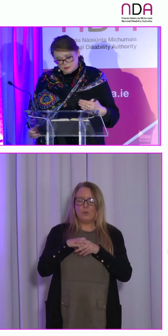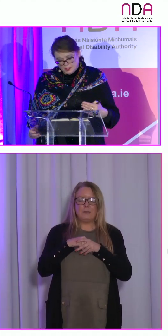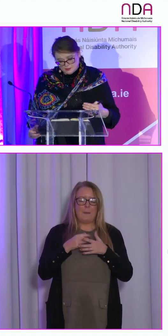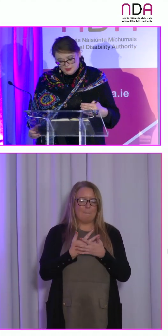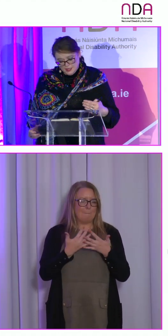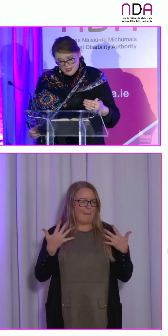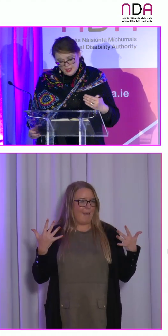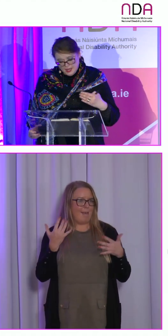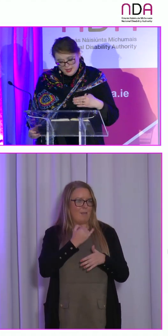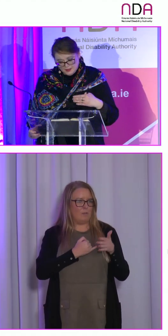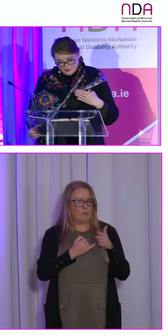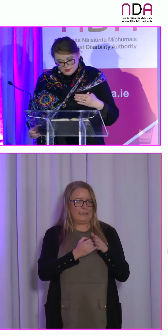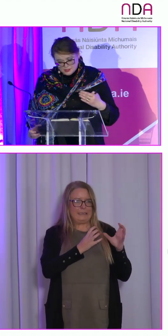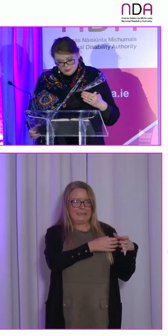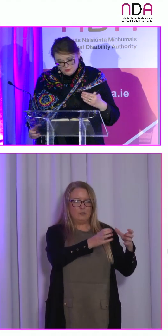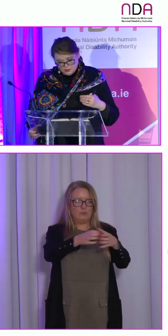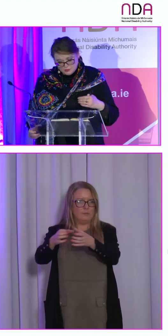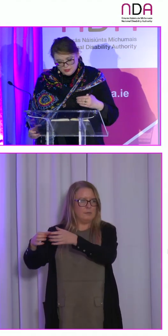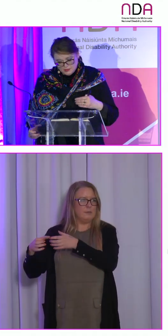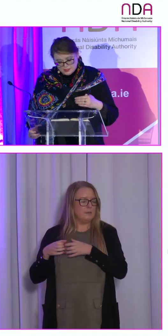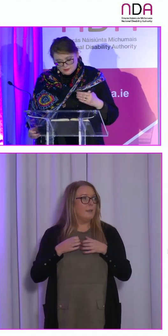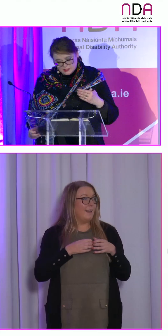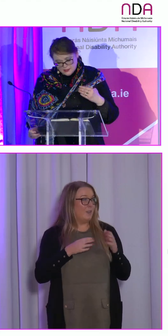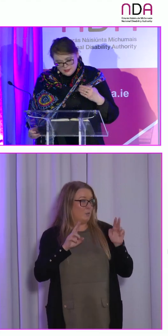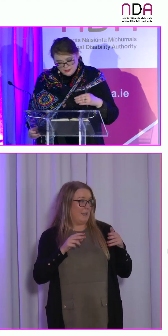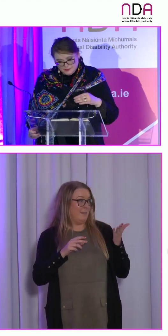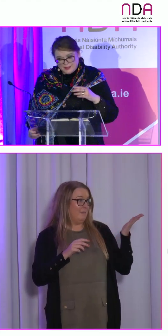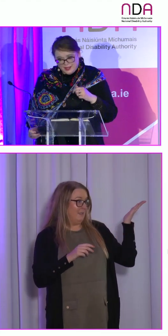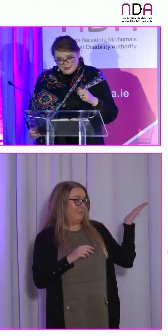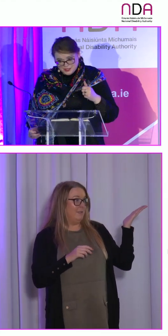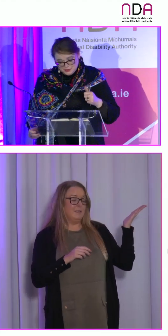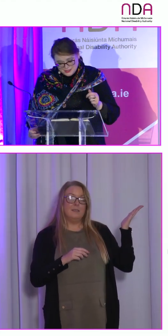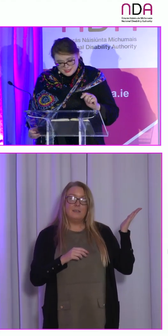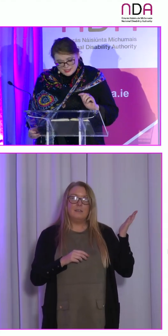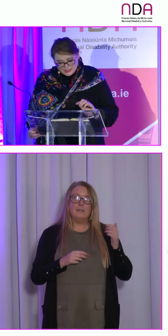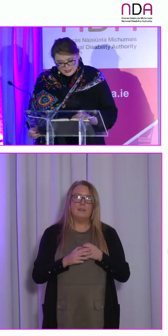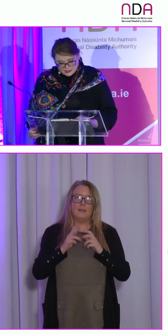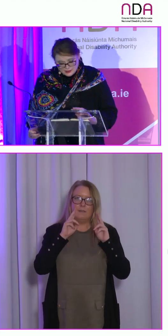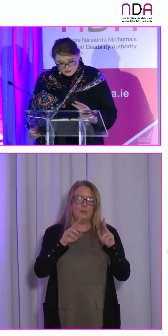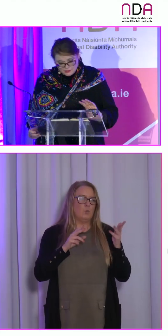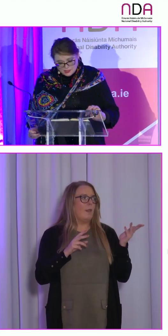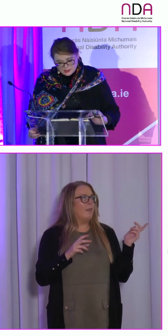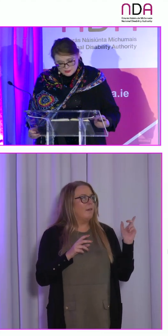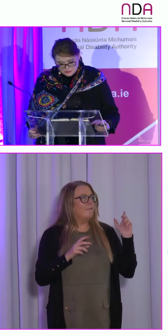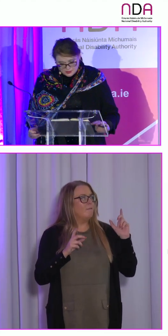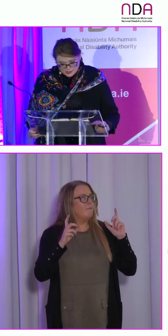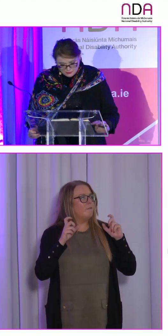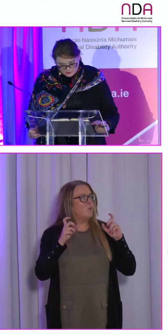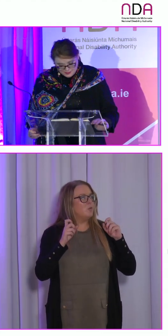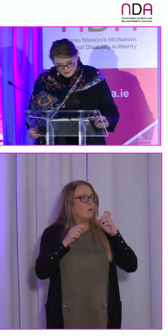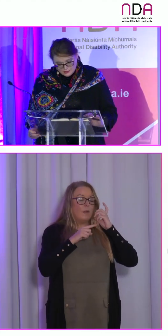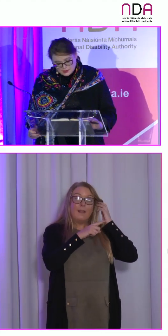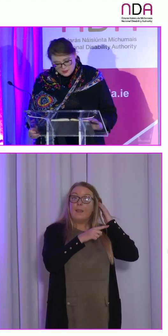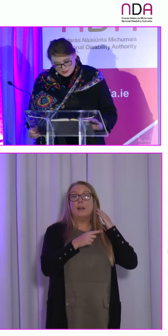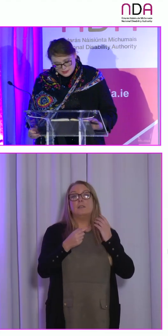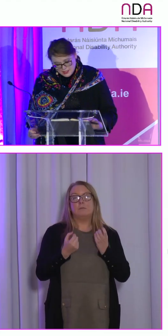stakeholders as possible, and there are just some of the visual images of it. I just wanted to say that Trim Market House was burnt down